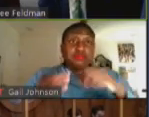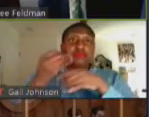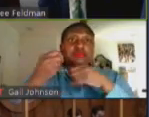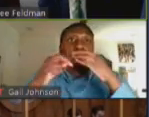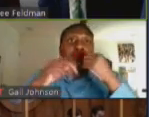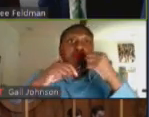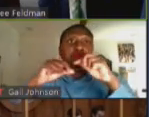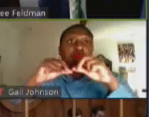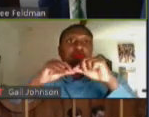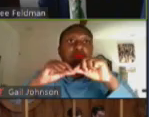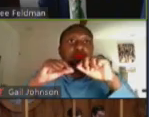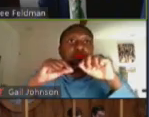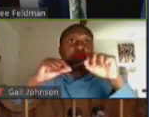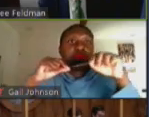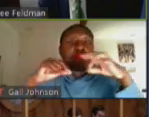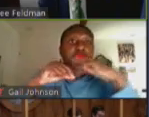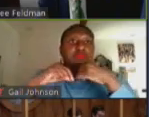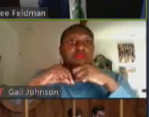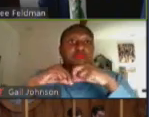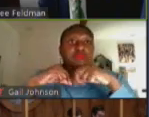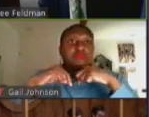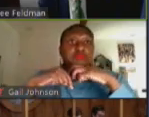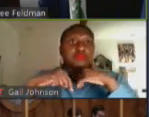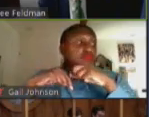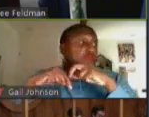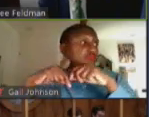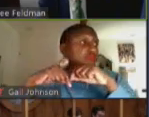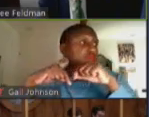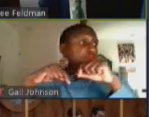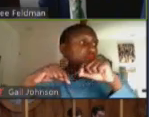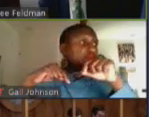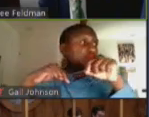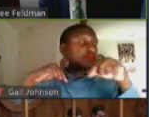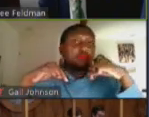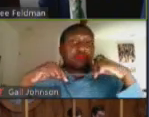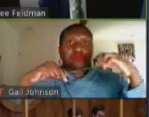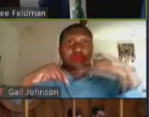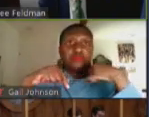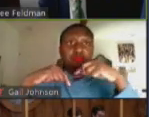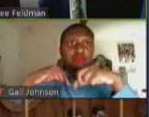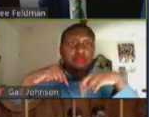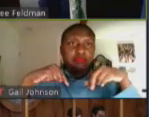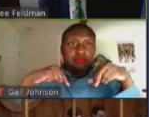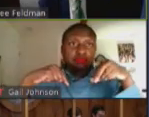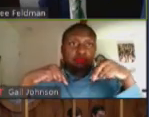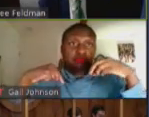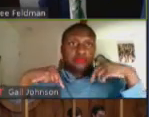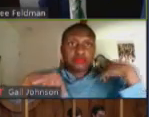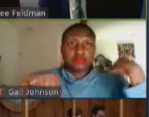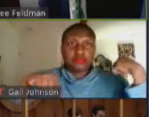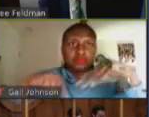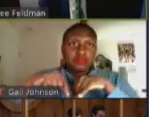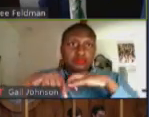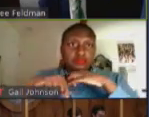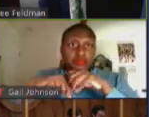will just take more time to do, and I'm not sure we have time. So I heard the